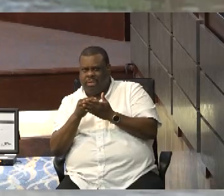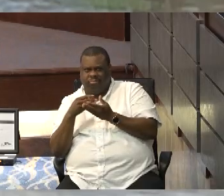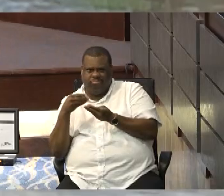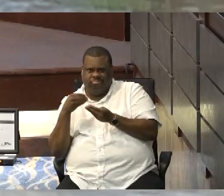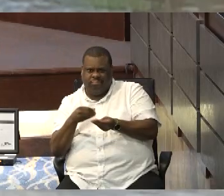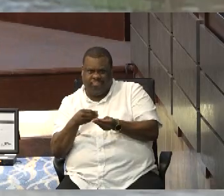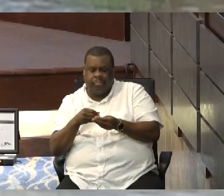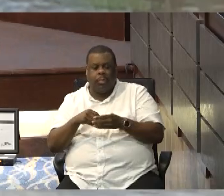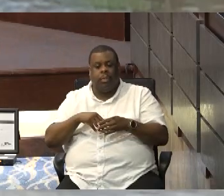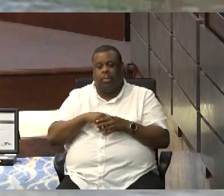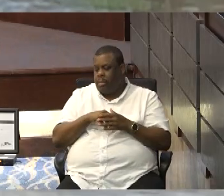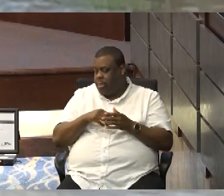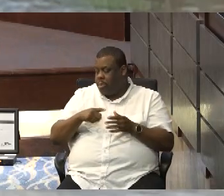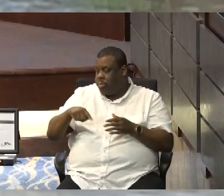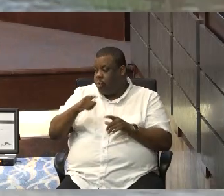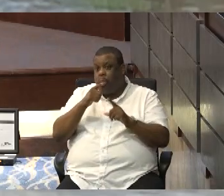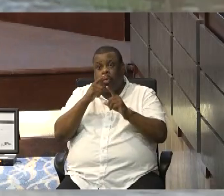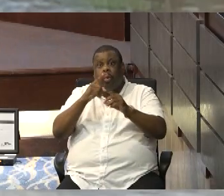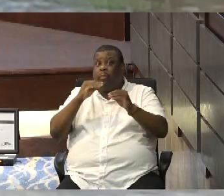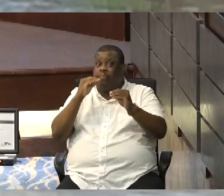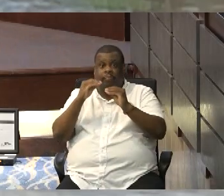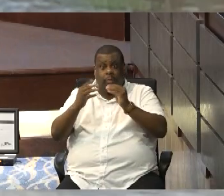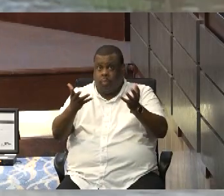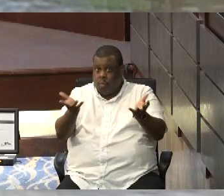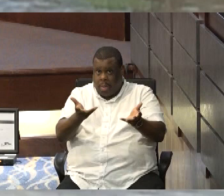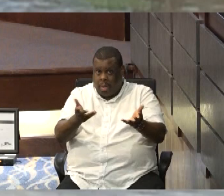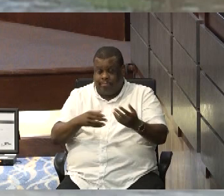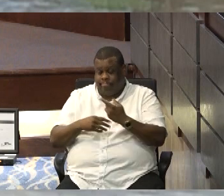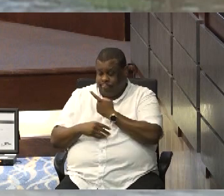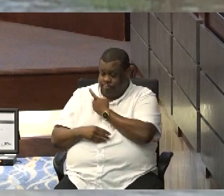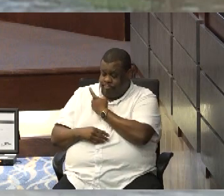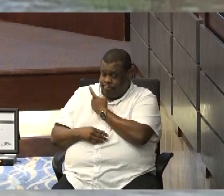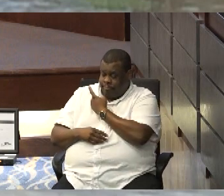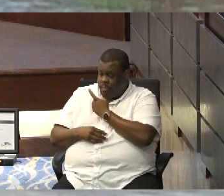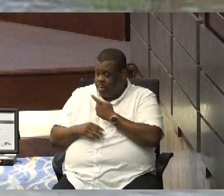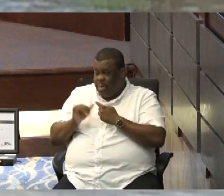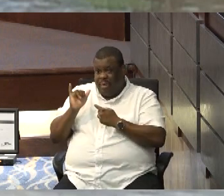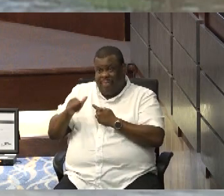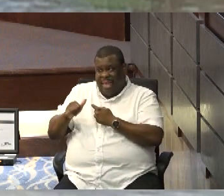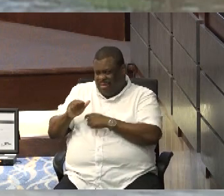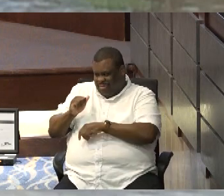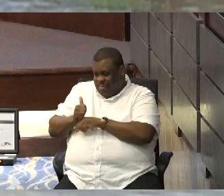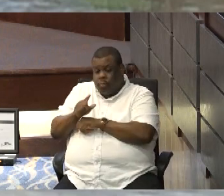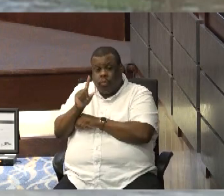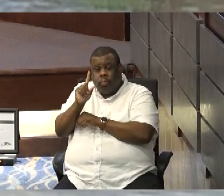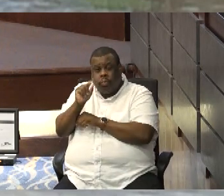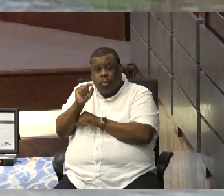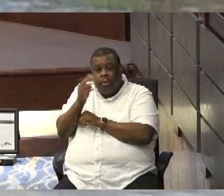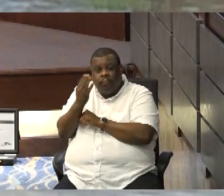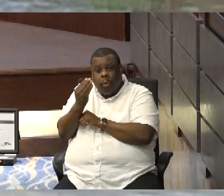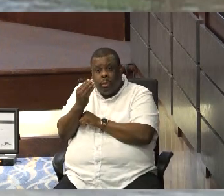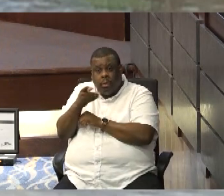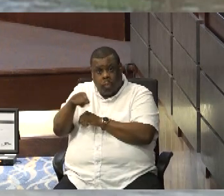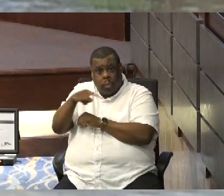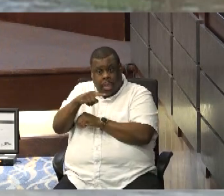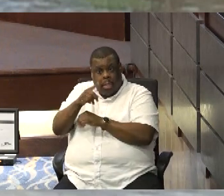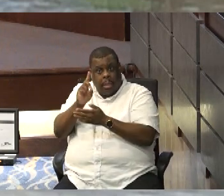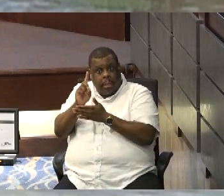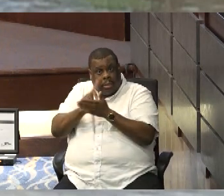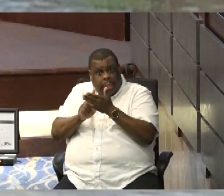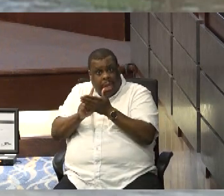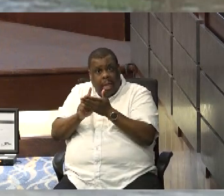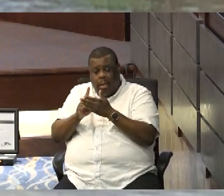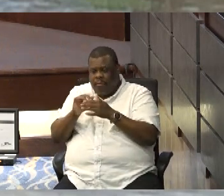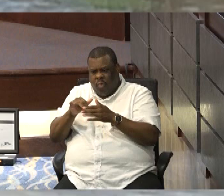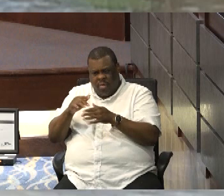to fix? Here's a subdivision that was built in 2014. We designed to a 5-year storm